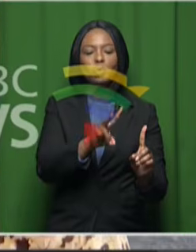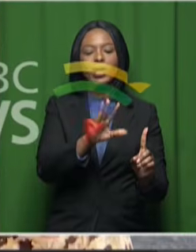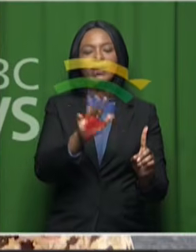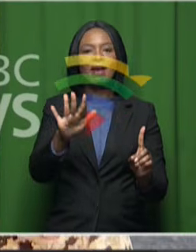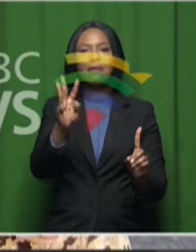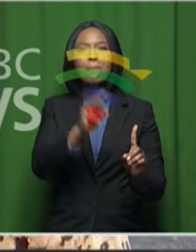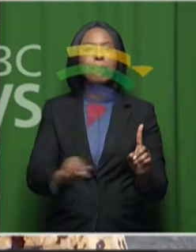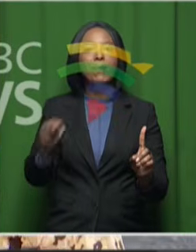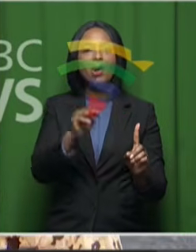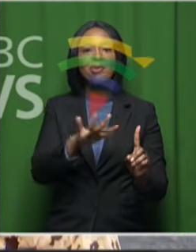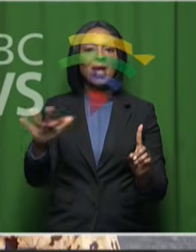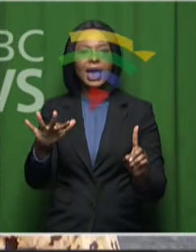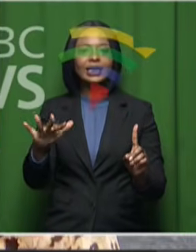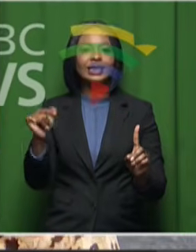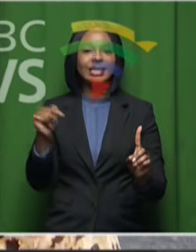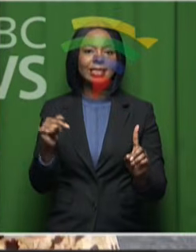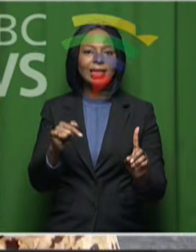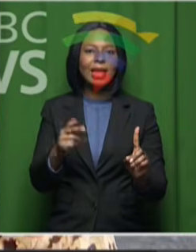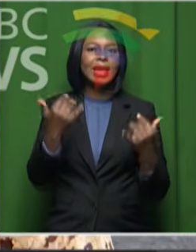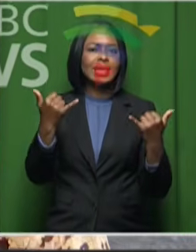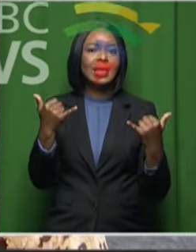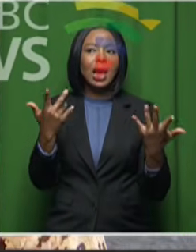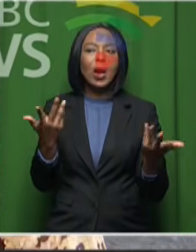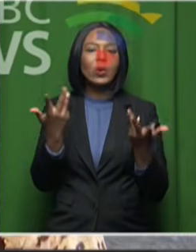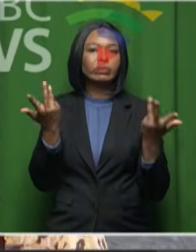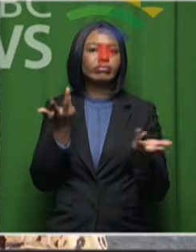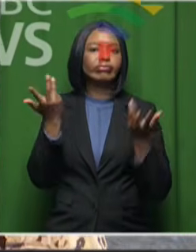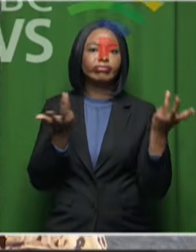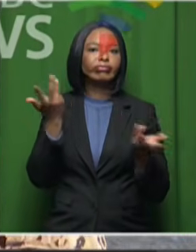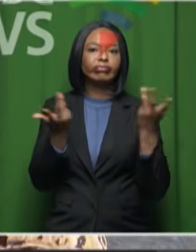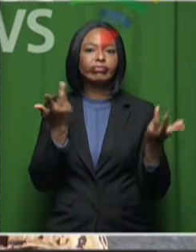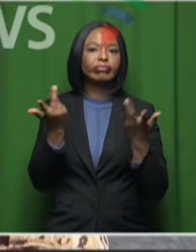295 million rand tender that has become a hot potato in